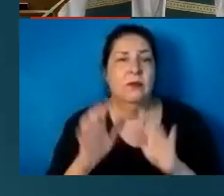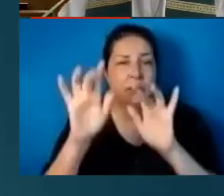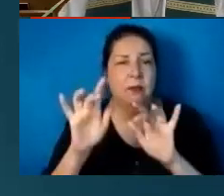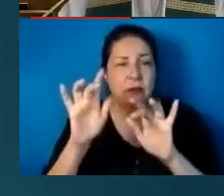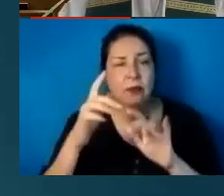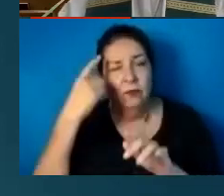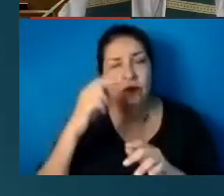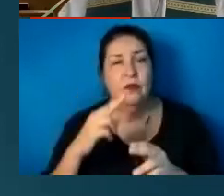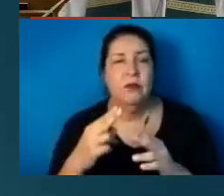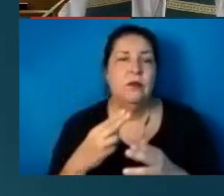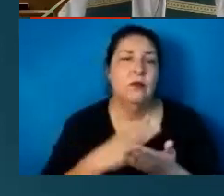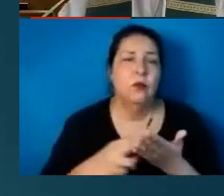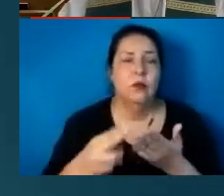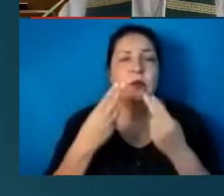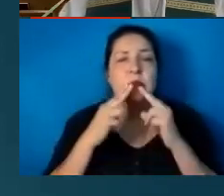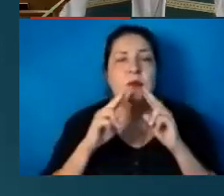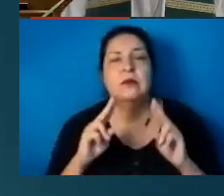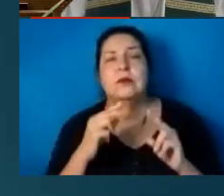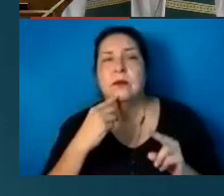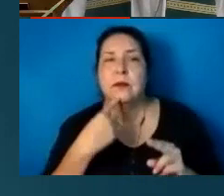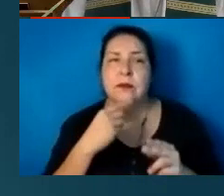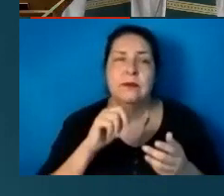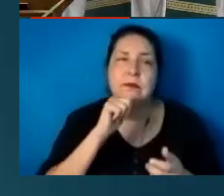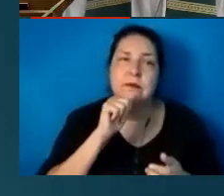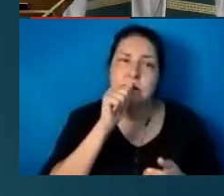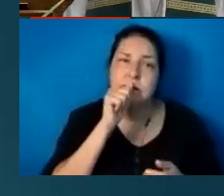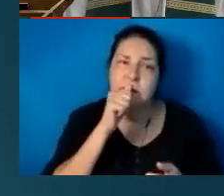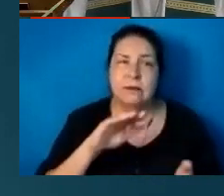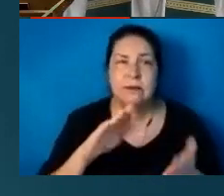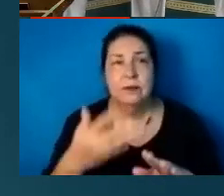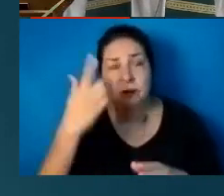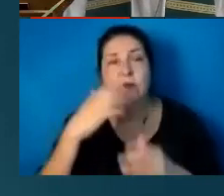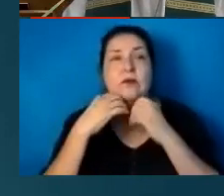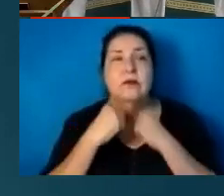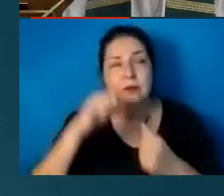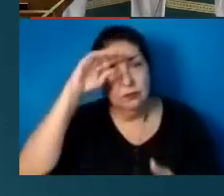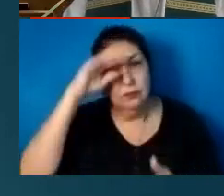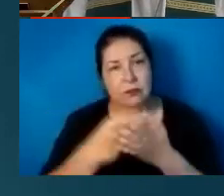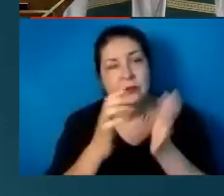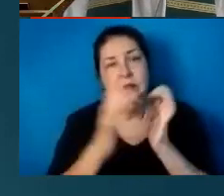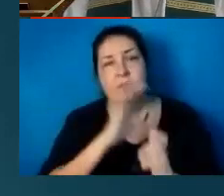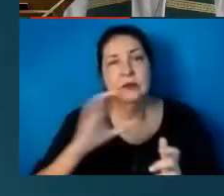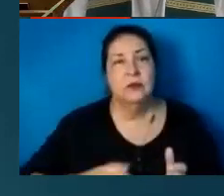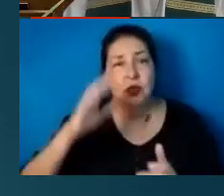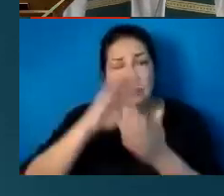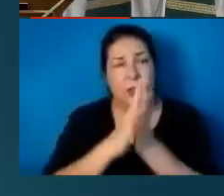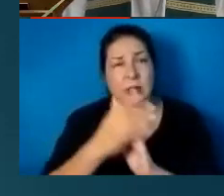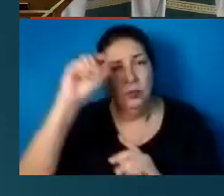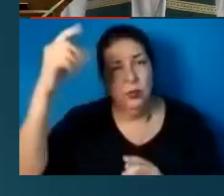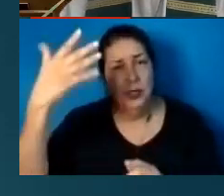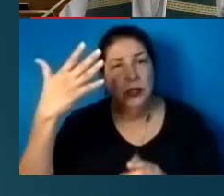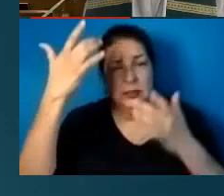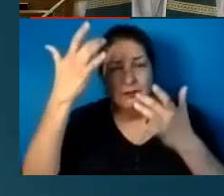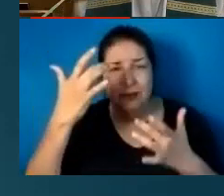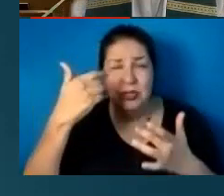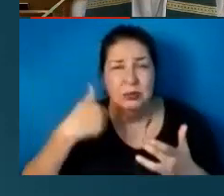holy, innocent, bitter sufferings and death of your beloved Son, Jesus Christ, to be gracious and merciful to me,